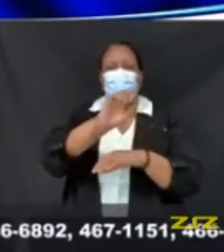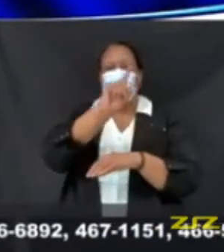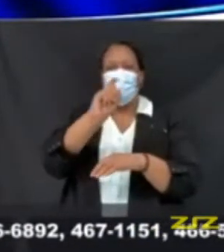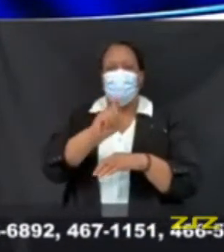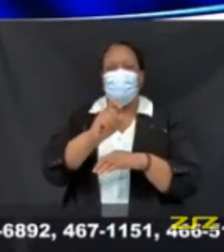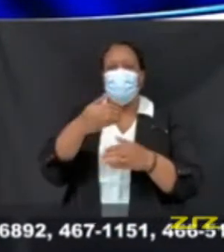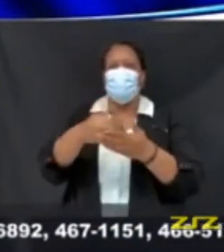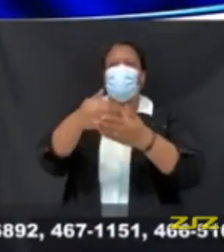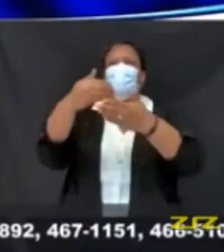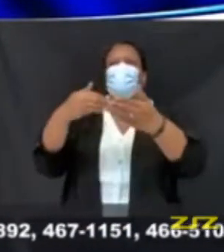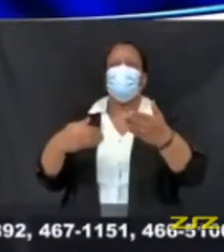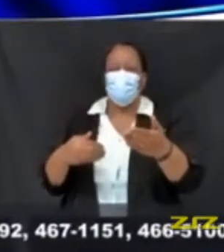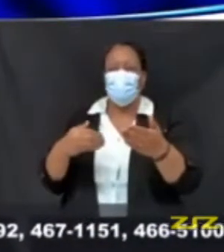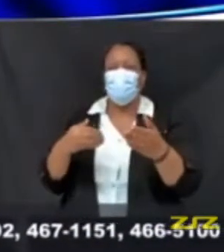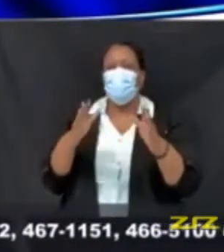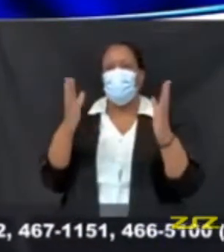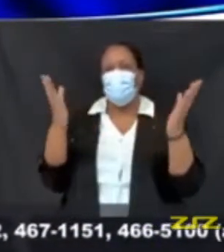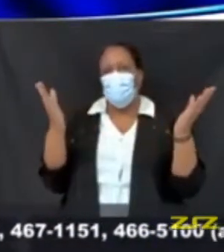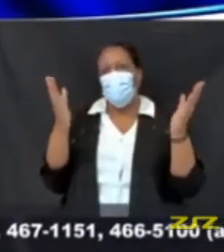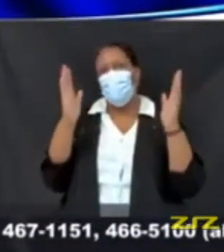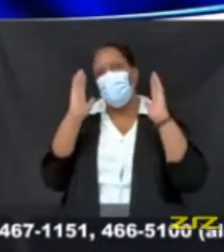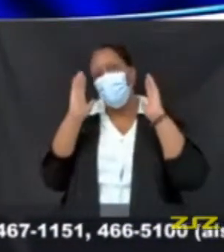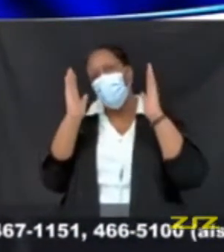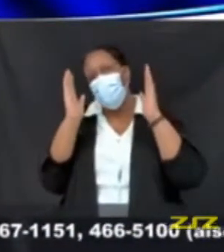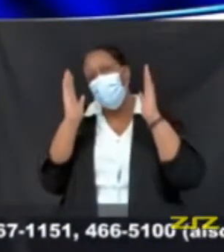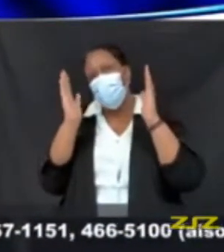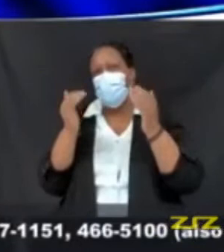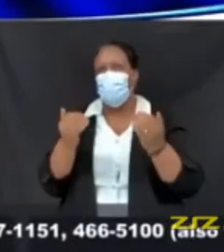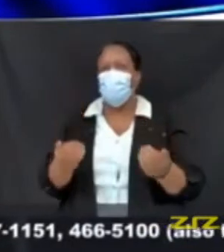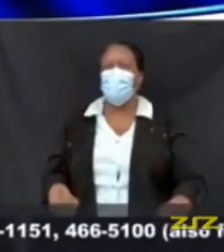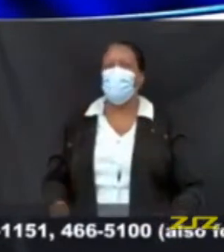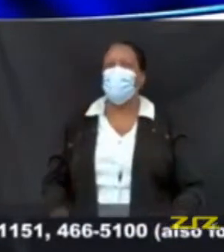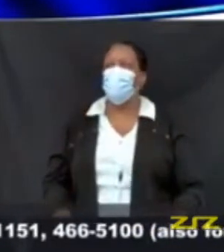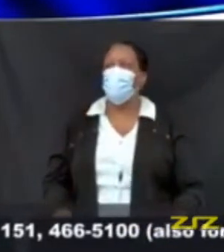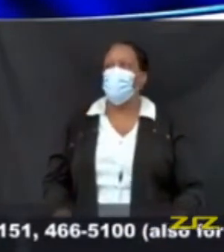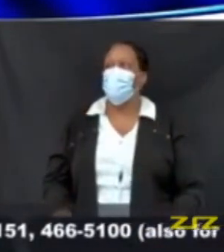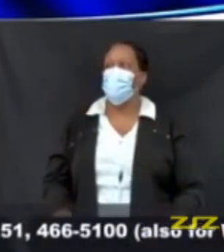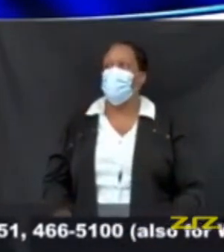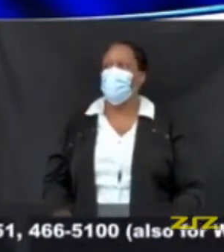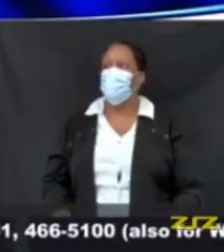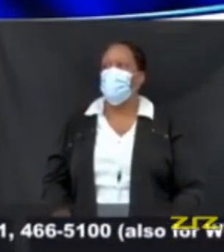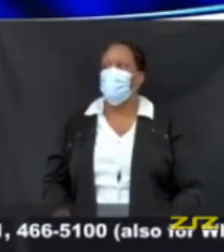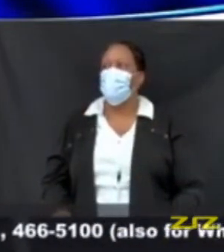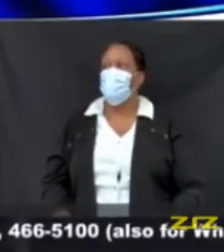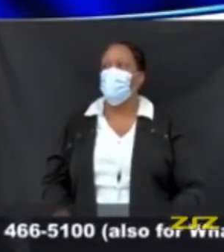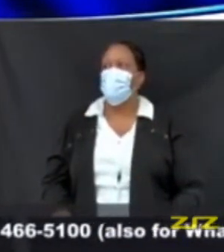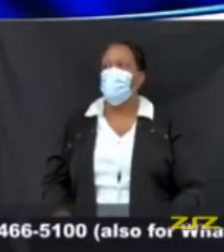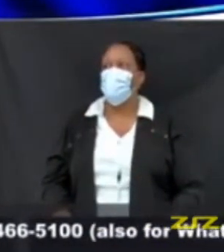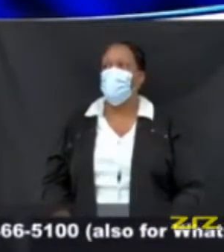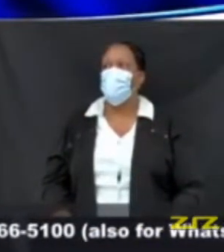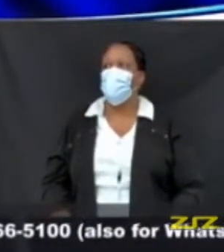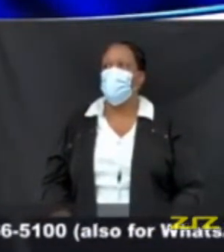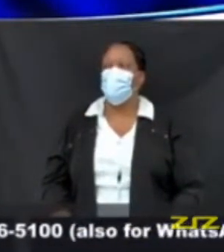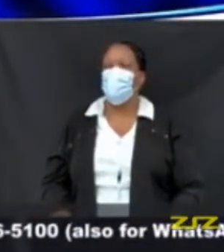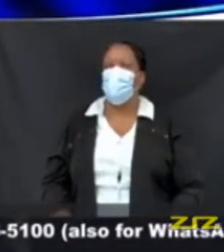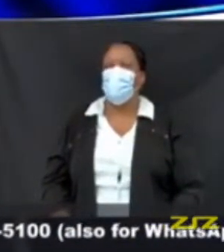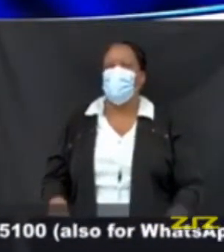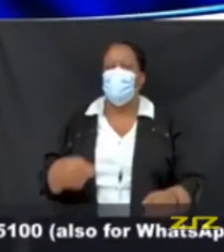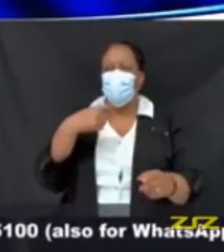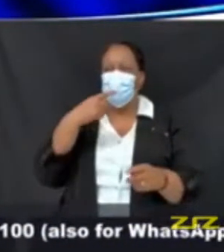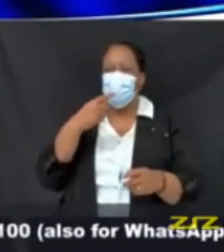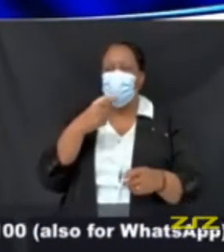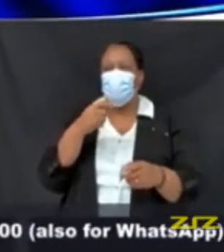the media houses to listen to the situation report before you forward in your questions. I said in my presentation